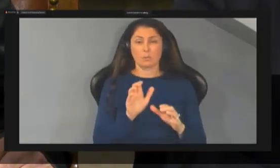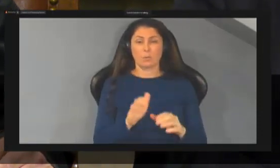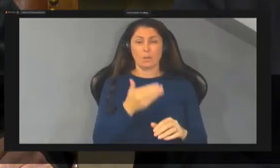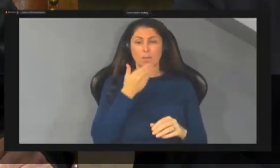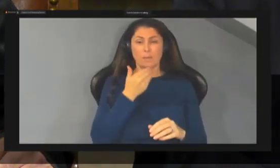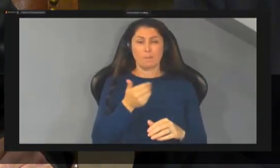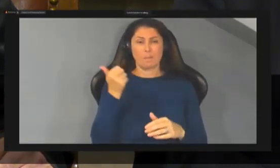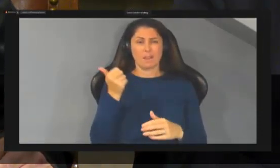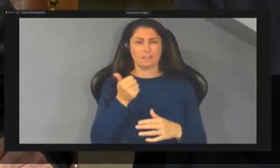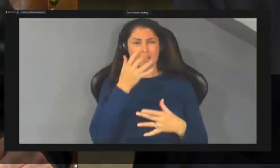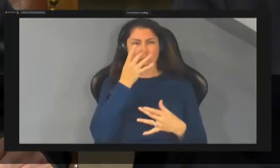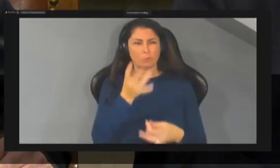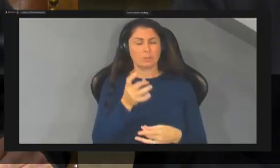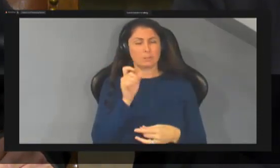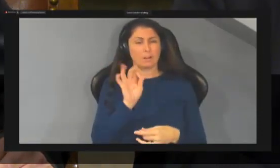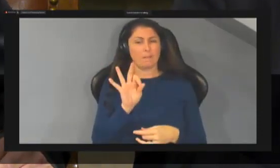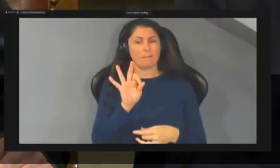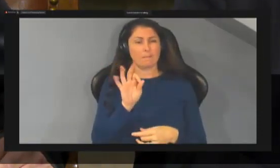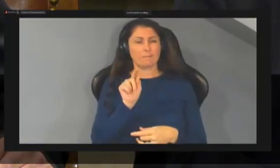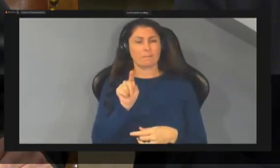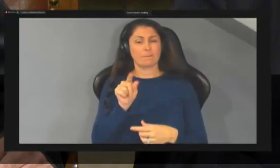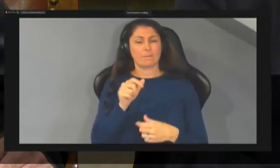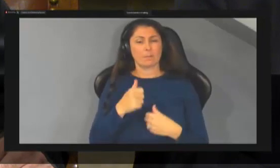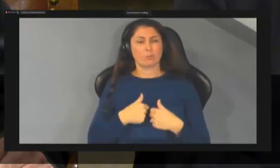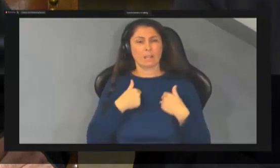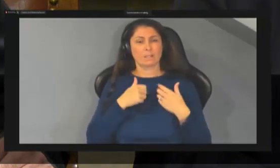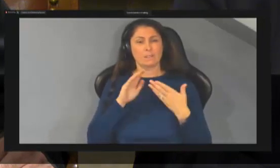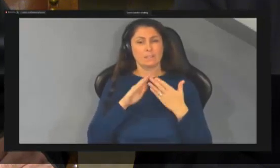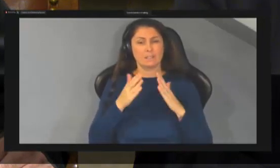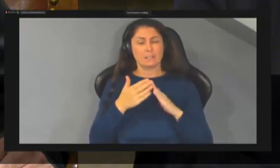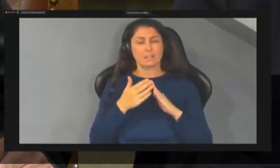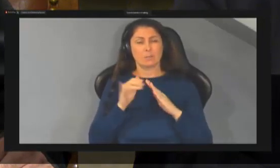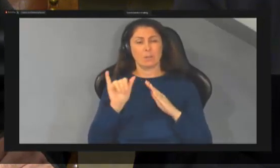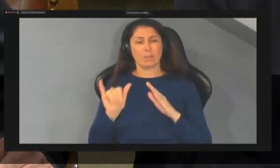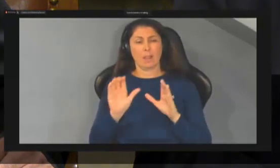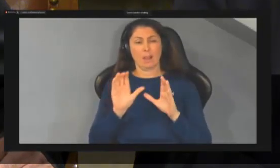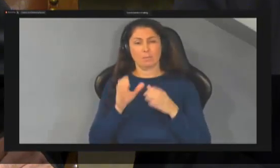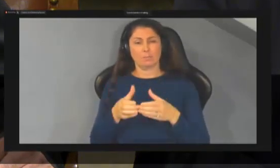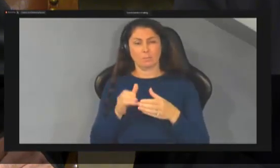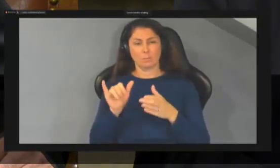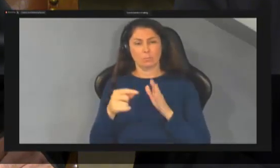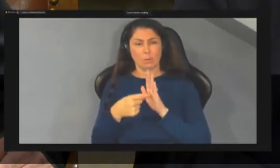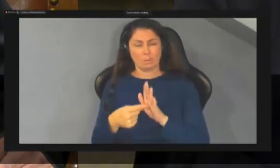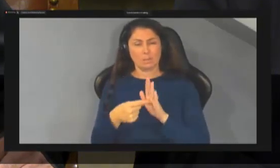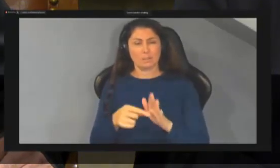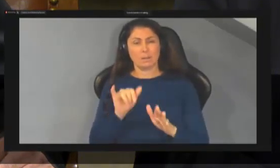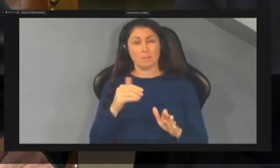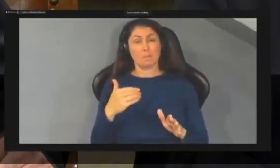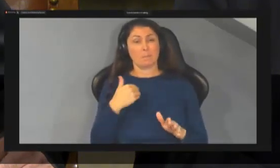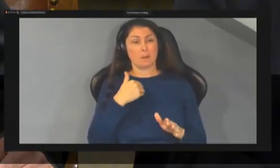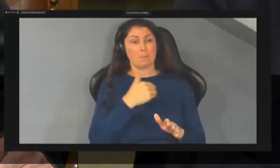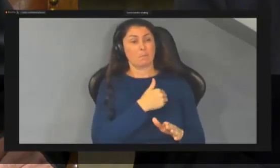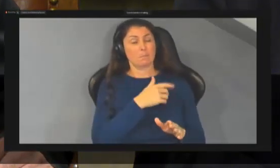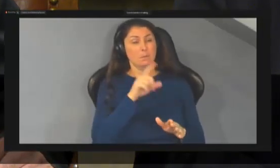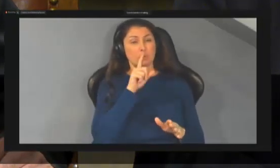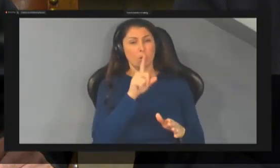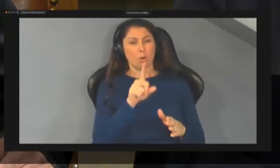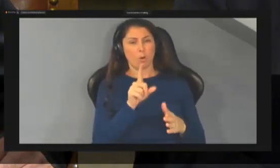interest of the residents of the city, the constituency represent, members are deserving